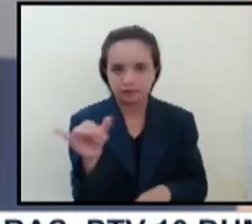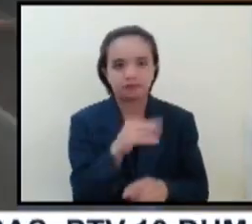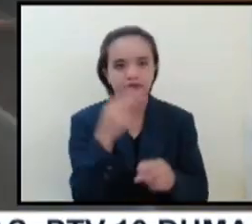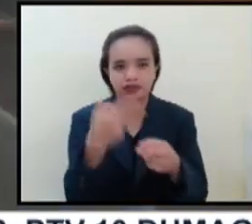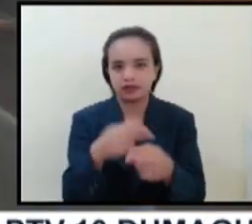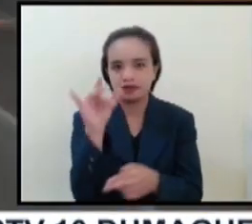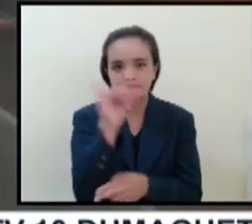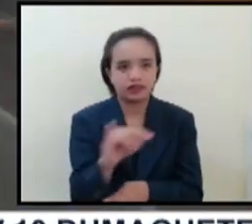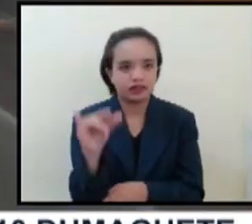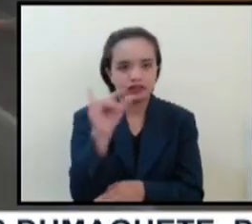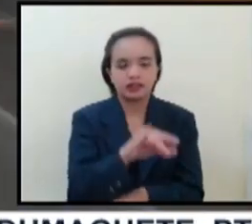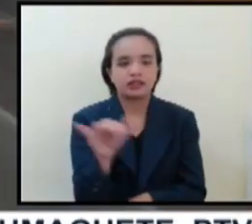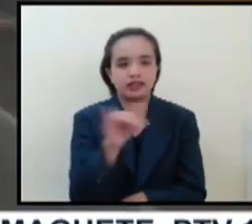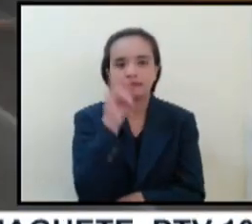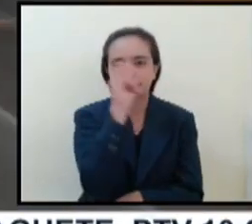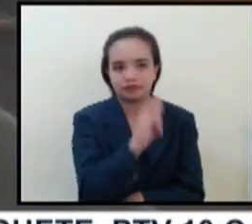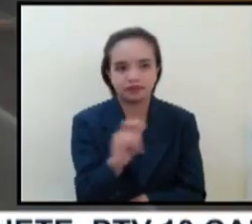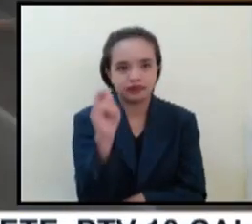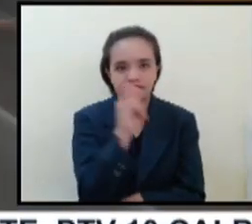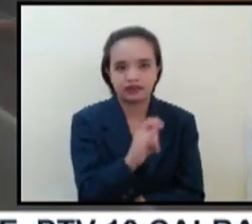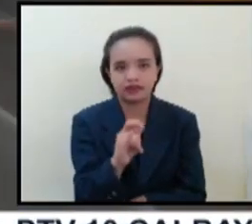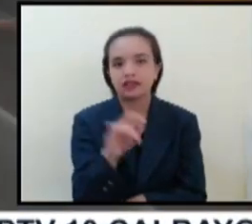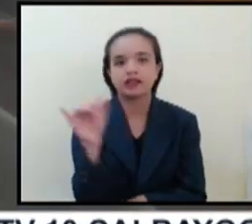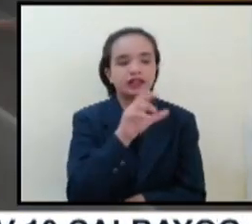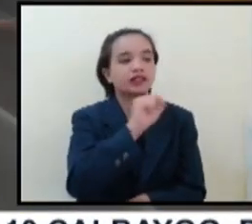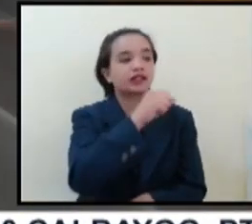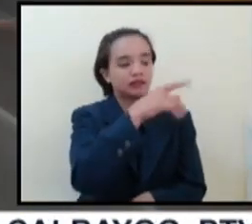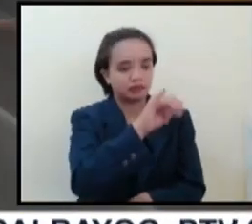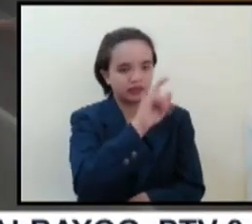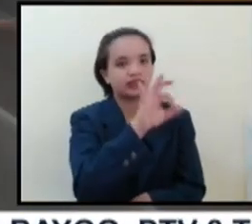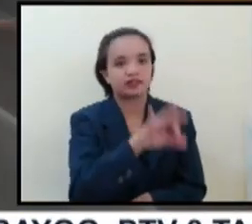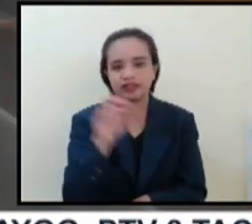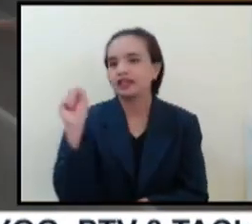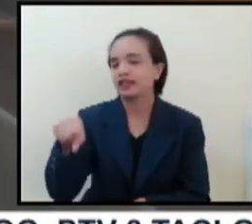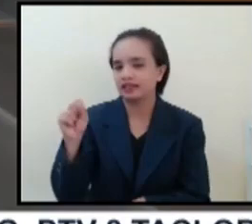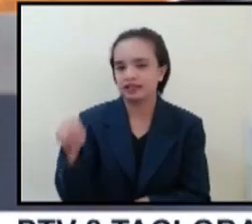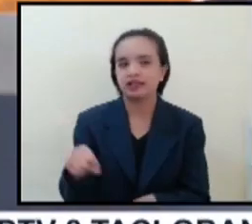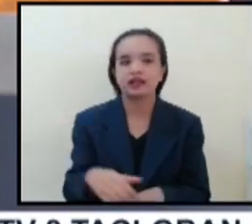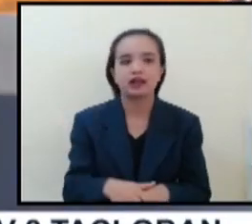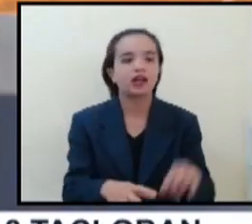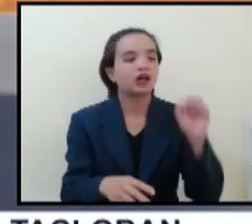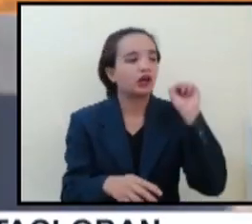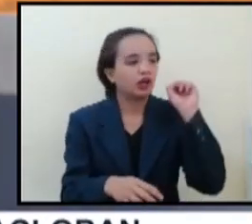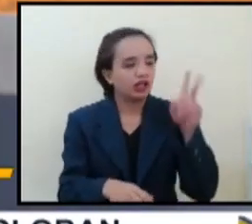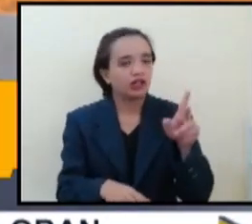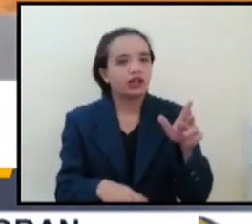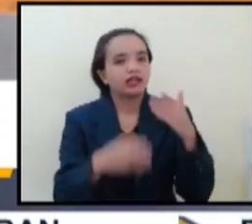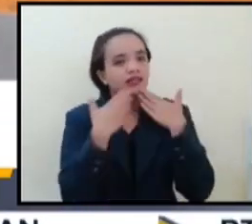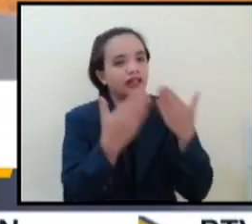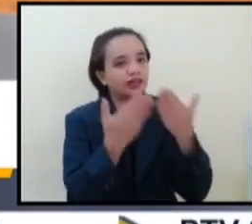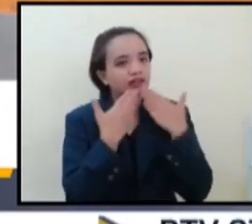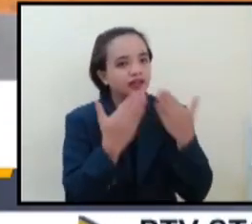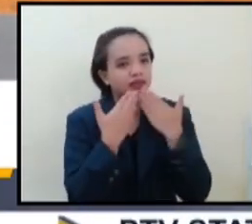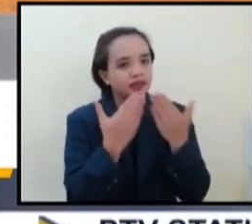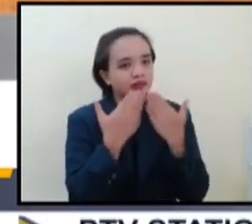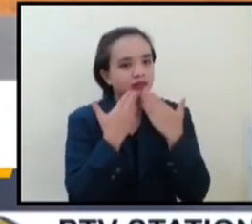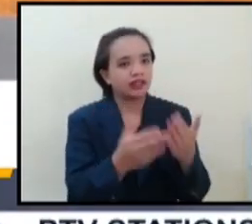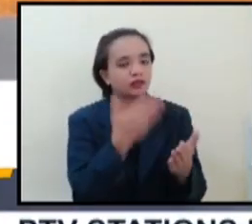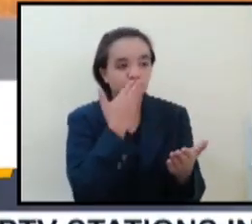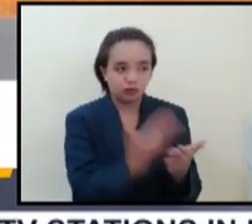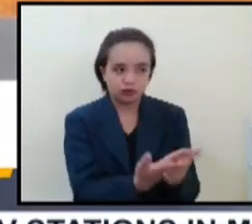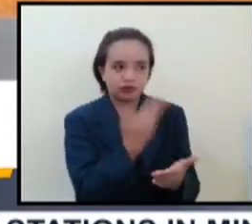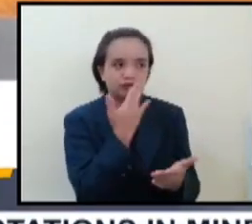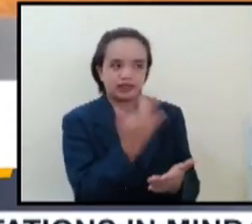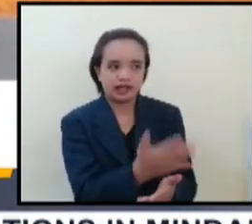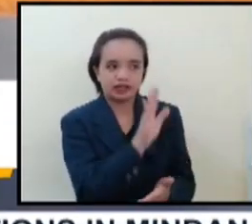of course, sa YouTube channel. And Spotify. Spotify. It's already on Spotify. On that note, thank you so much, Miles, and good luck sa iyong